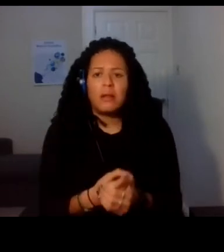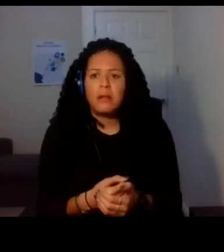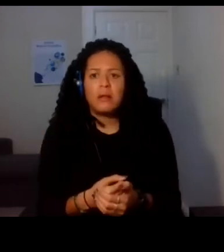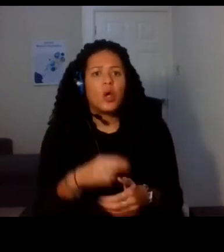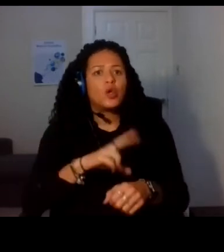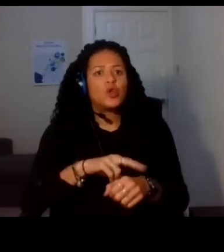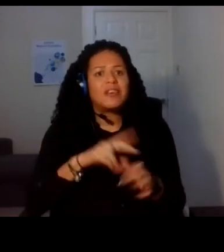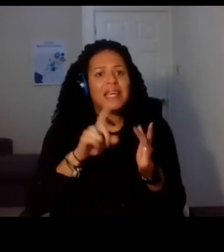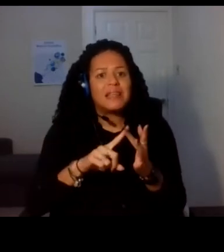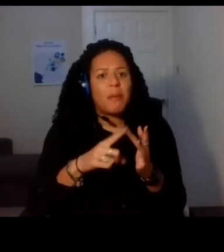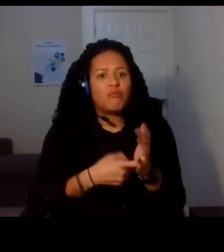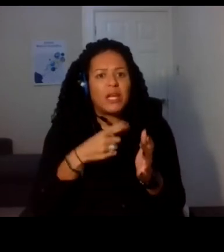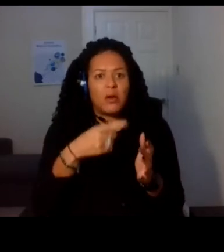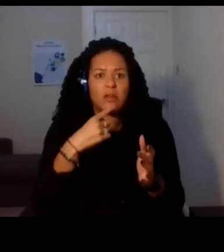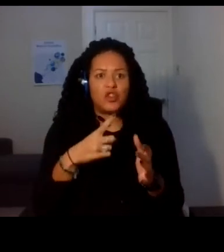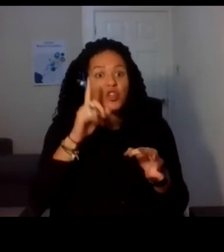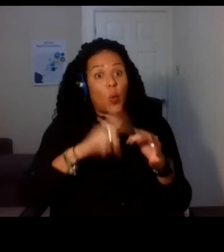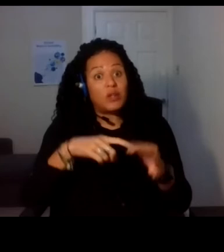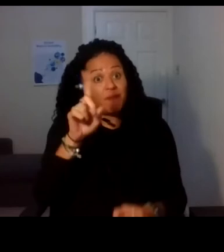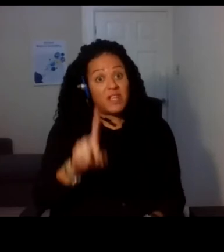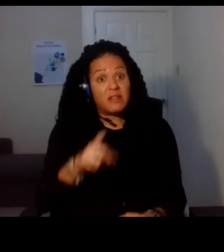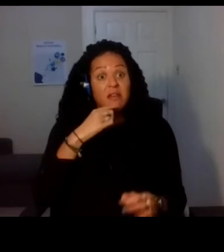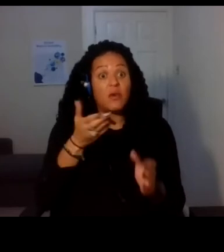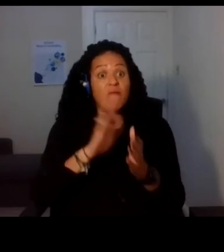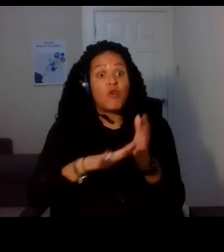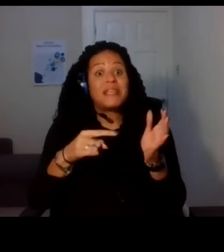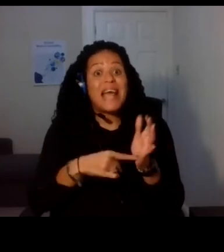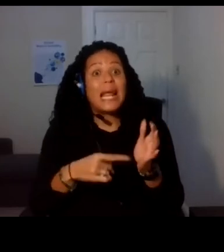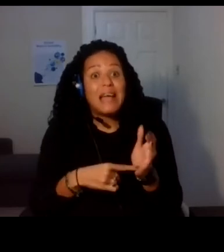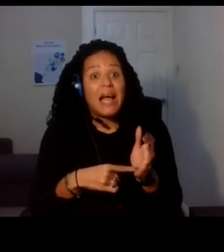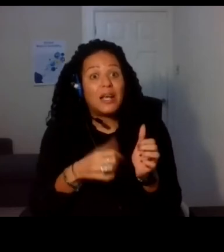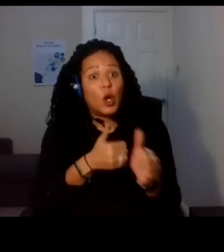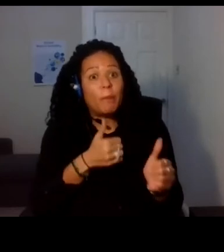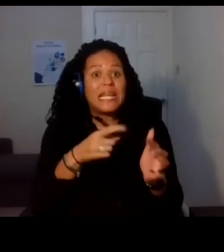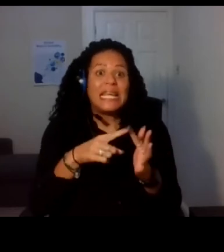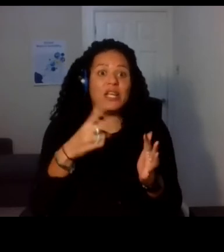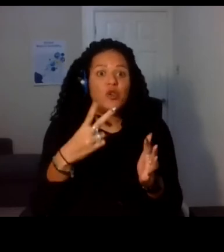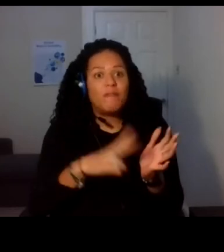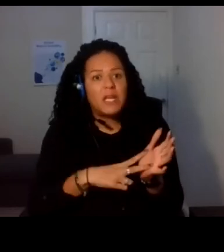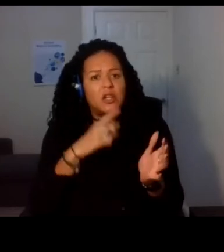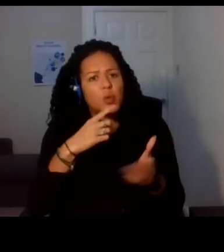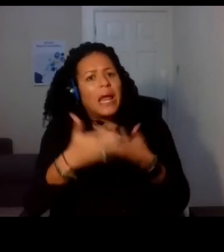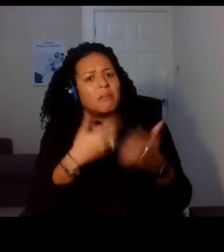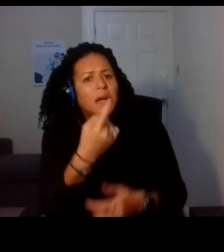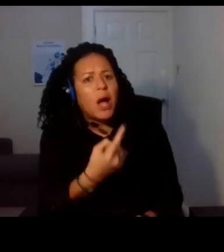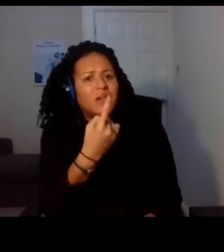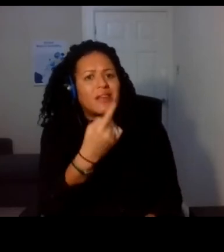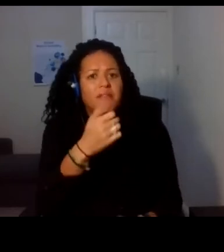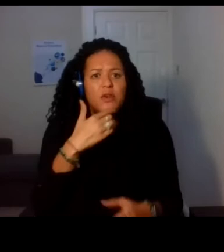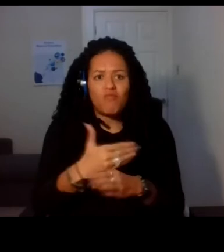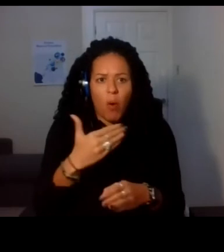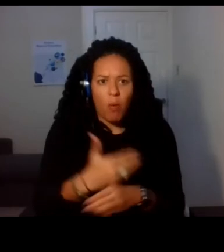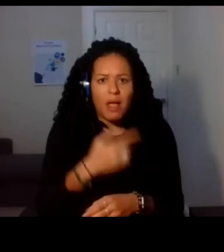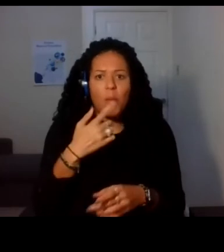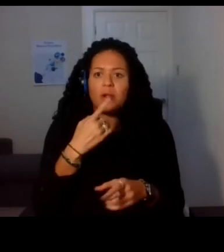Riou, quantum physicist from Teledyne E2V, will say a little about herself and we'll discuss the new